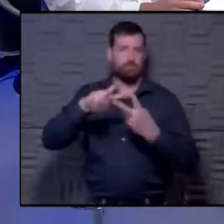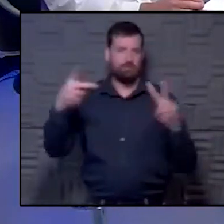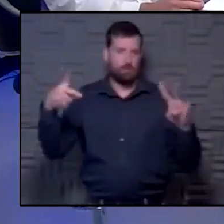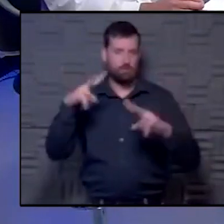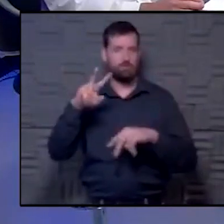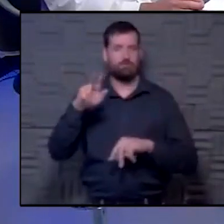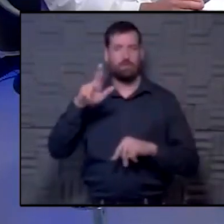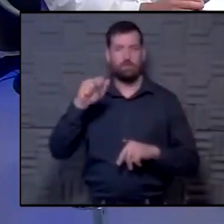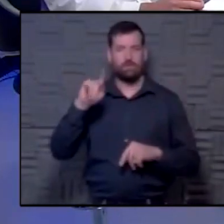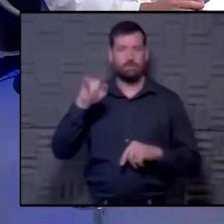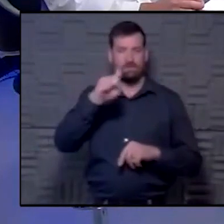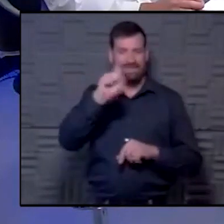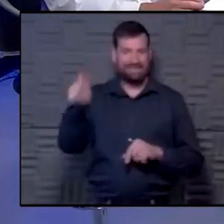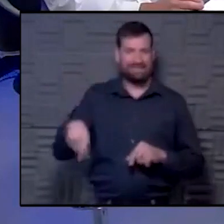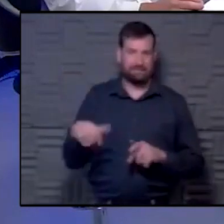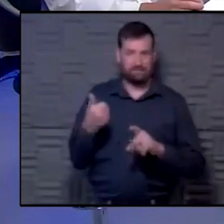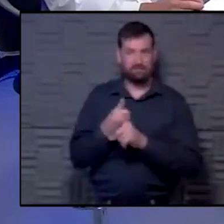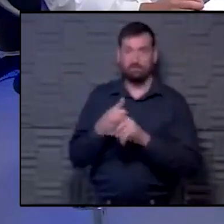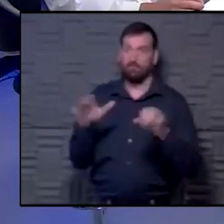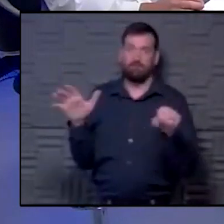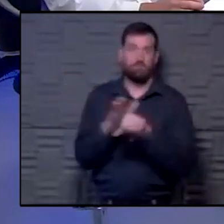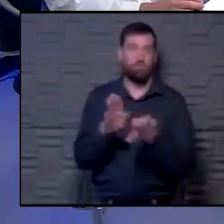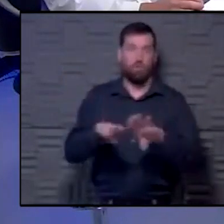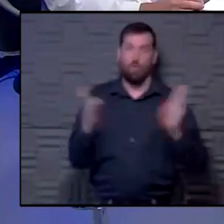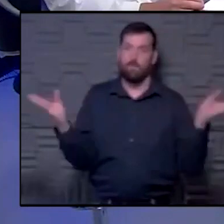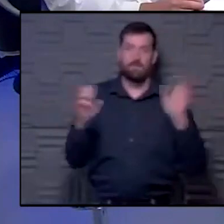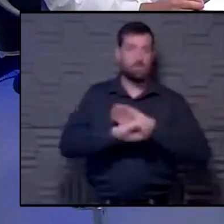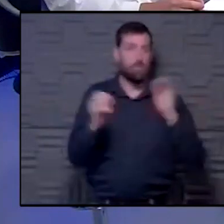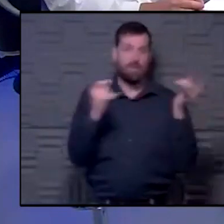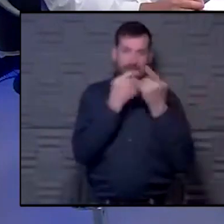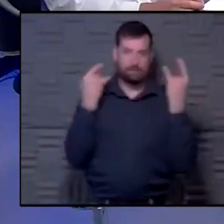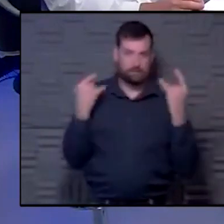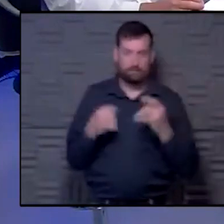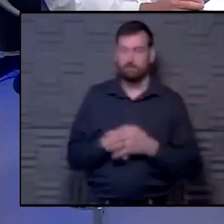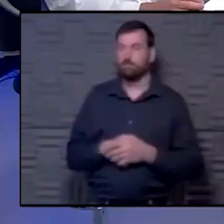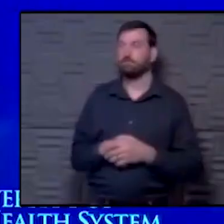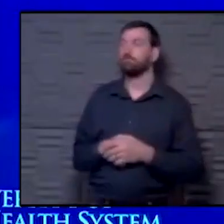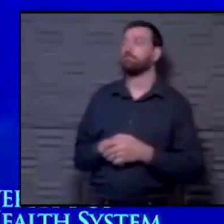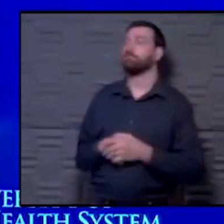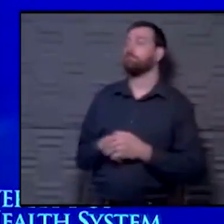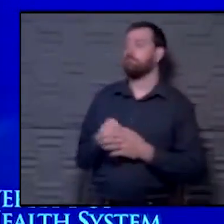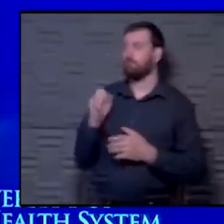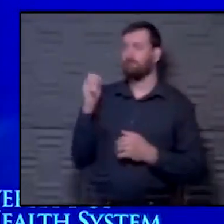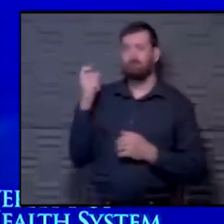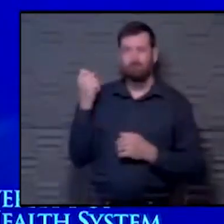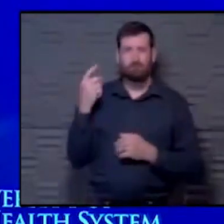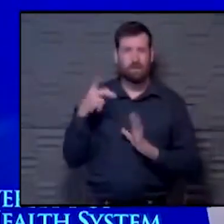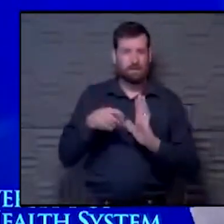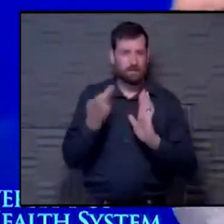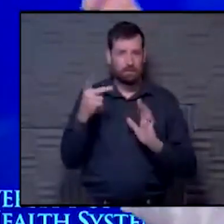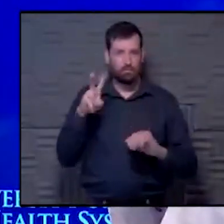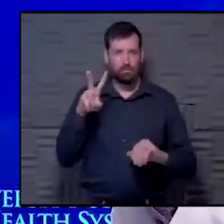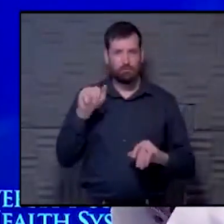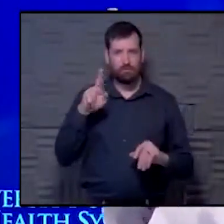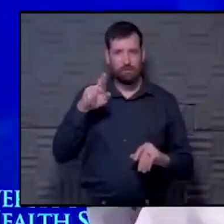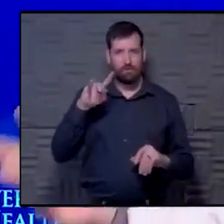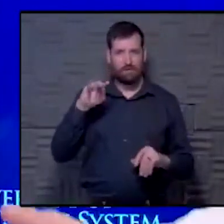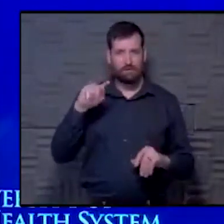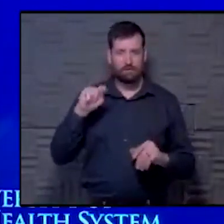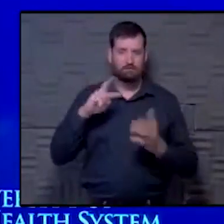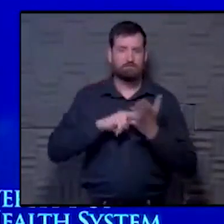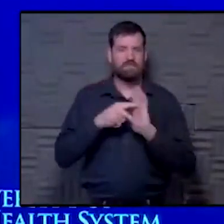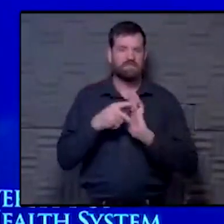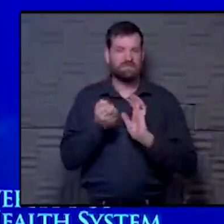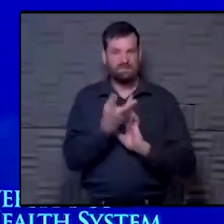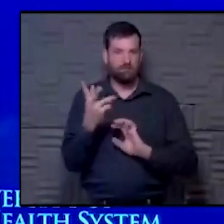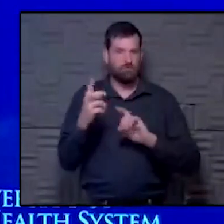opened up, where they're completely opened up without masking? Yeah. The problem is that the double variants just mean there's more than one variation, or they may have a